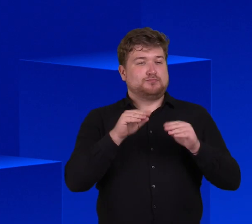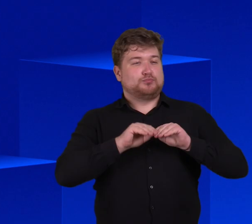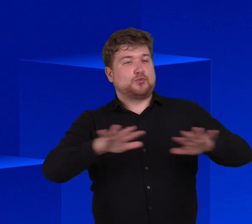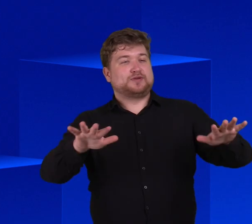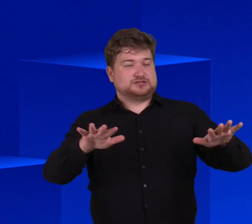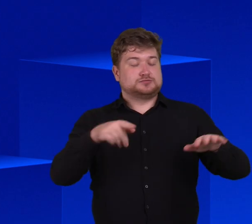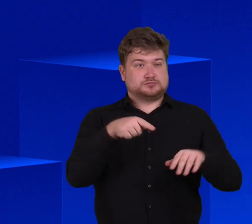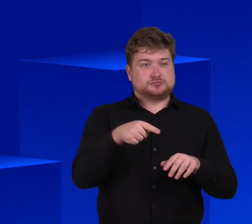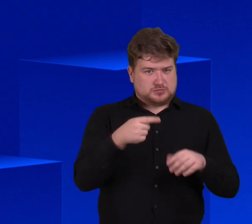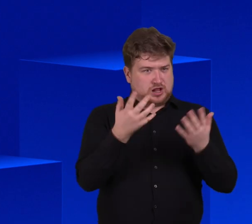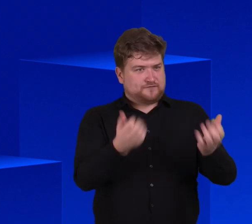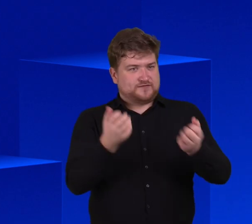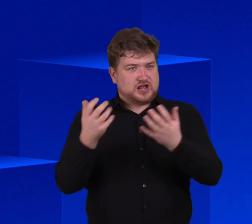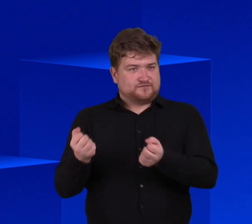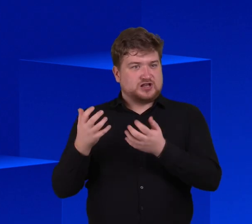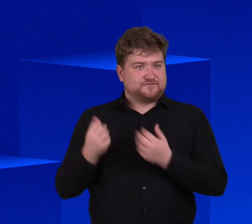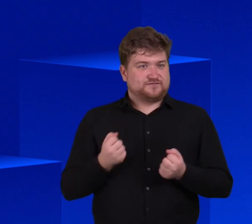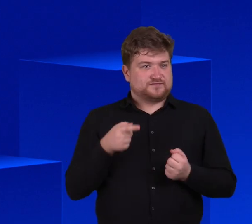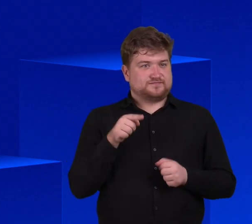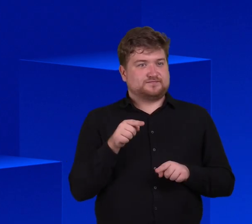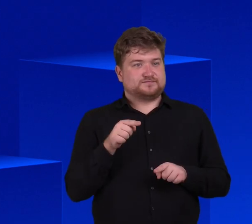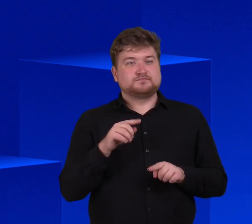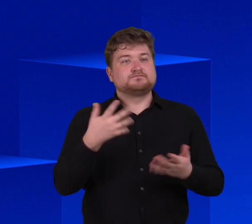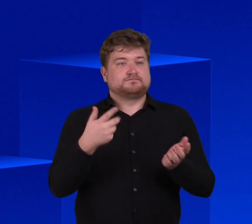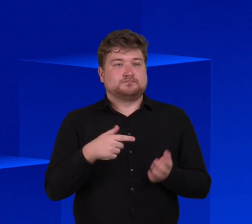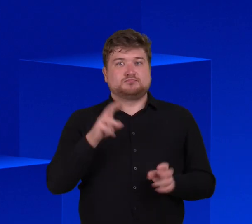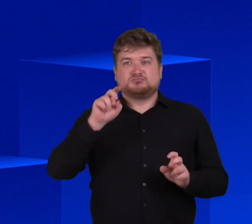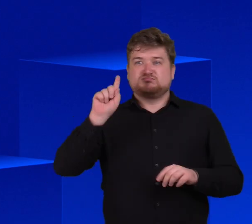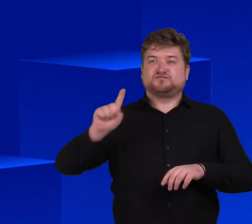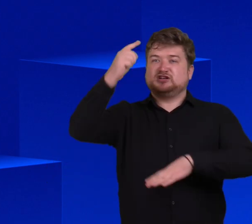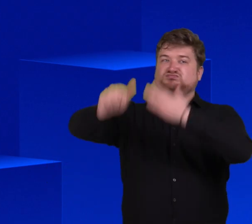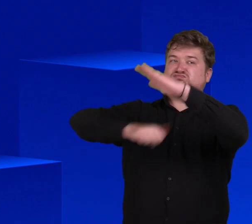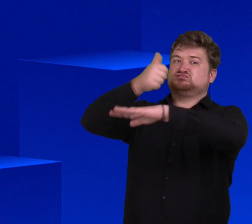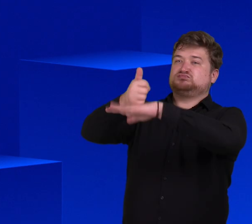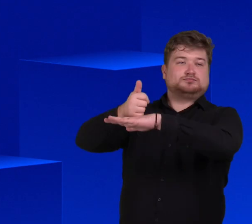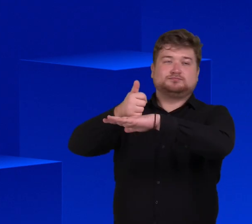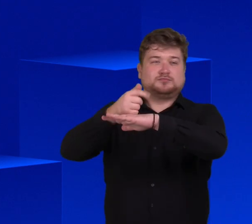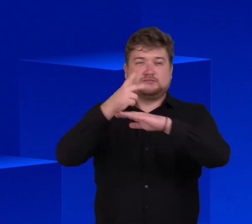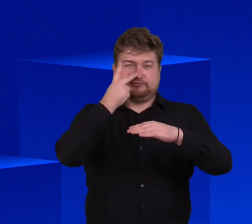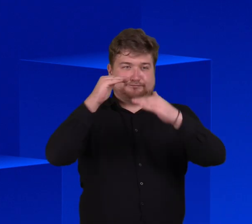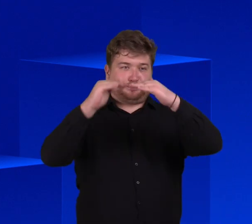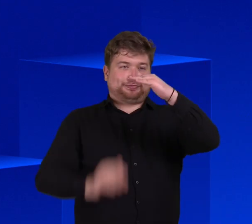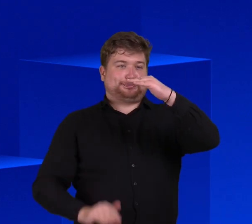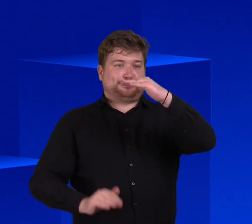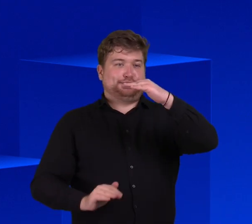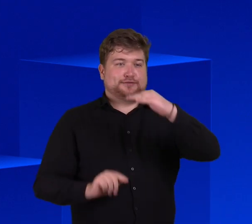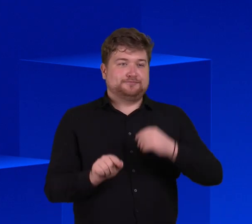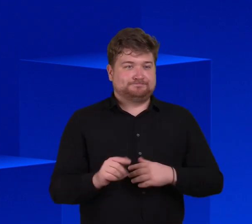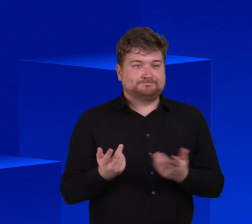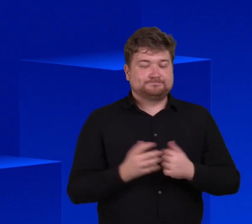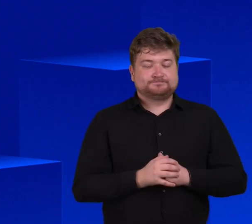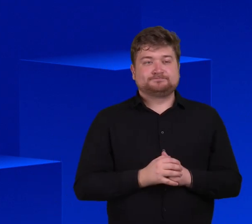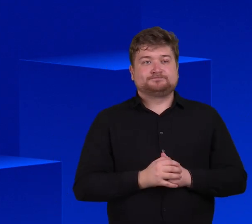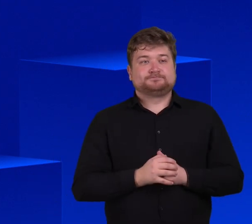downward spiral of so-called inner peripheries. So an interesting measure is how then to